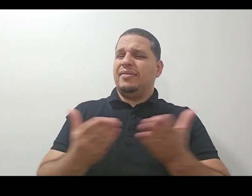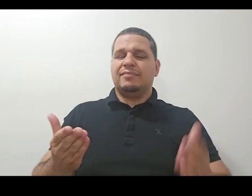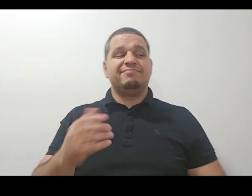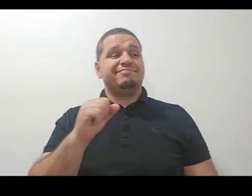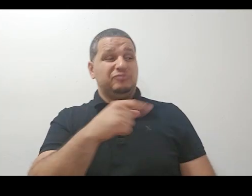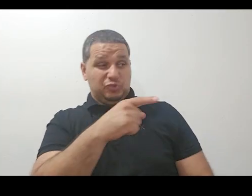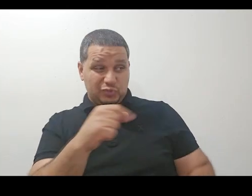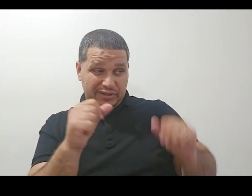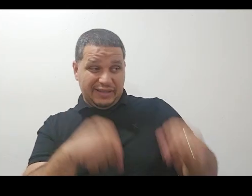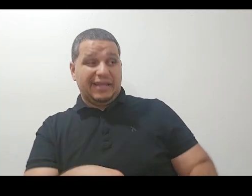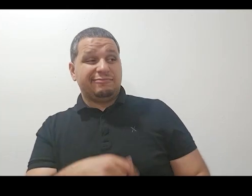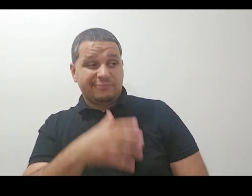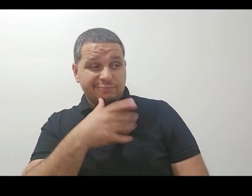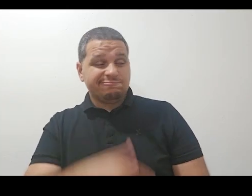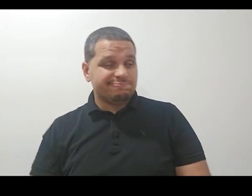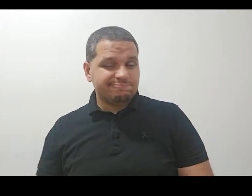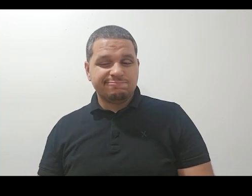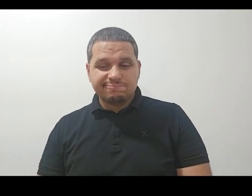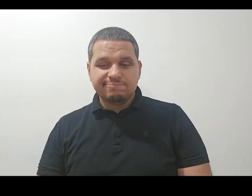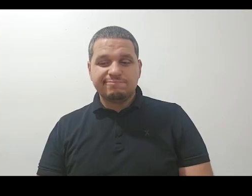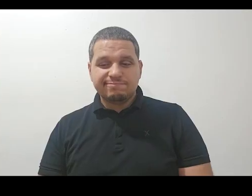things. Indeed you can.